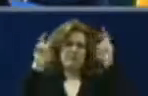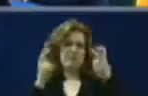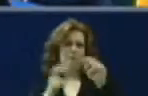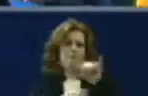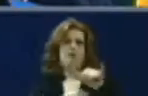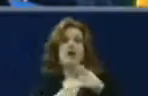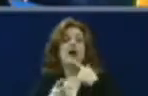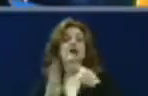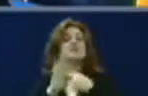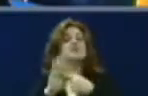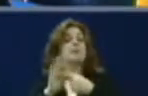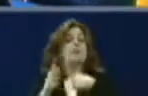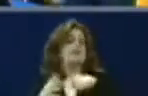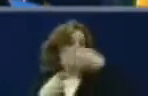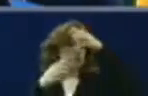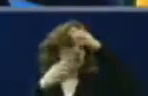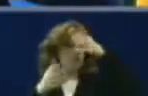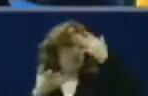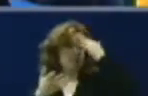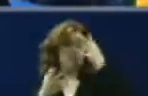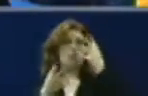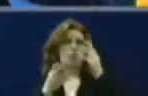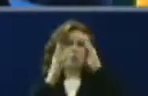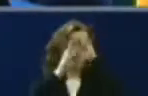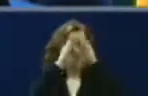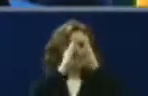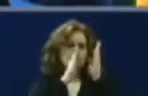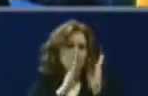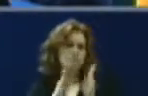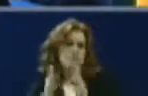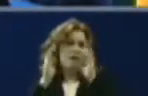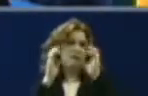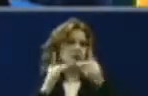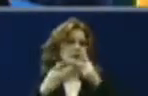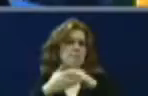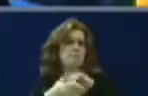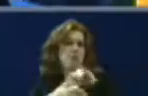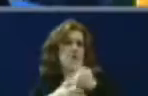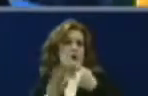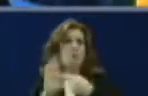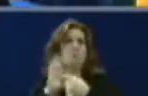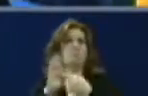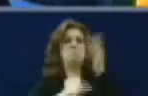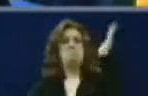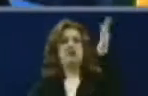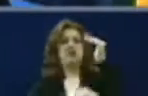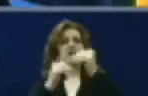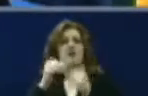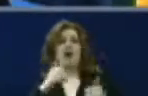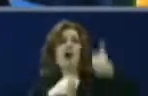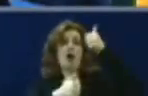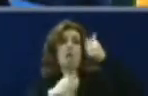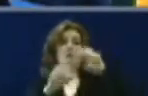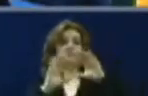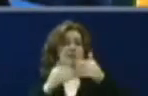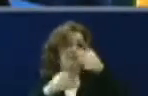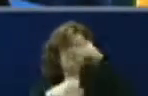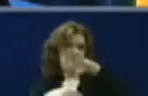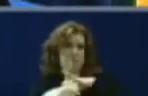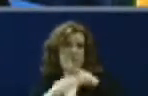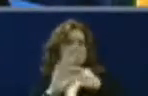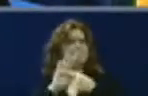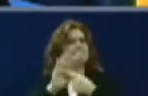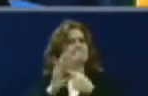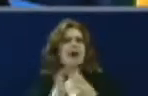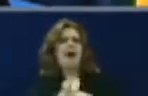a demonstration of our knowledge, we are putting together an educational project that we will be presenting to the upperclassmen. This will not only demonstrate